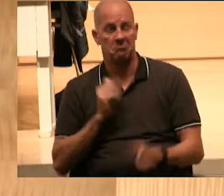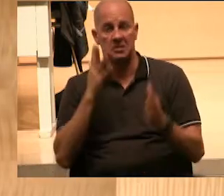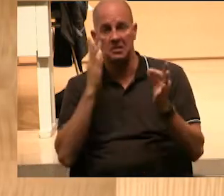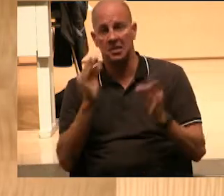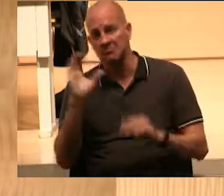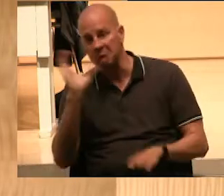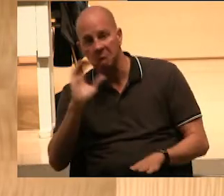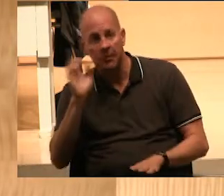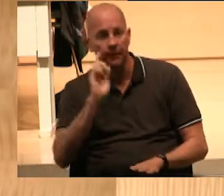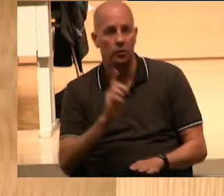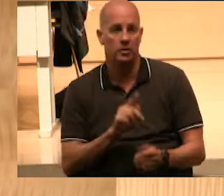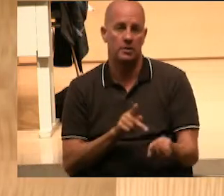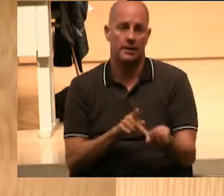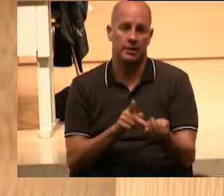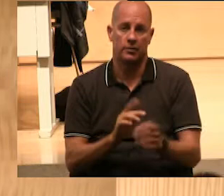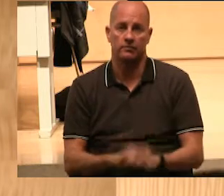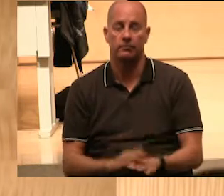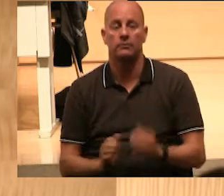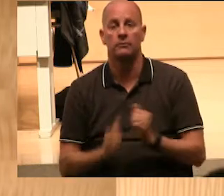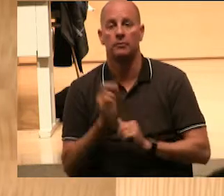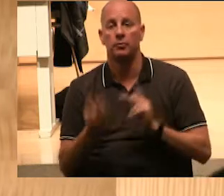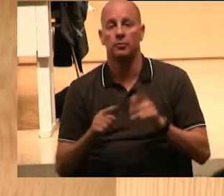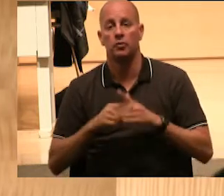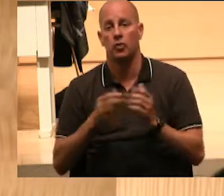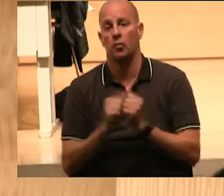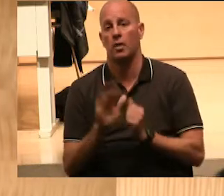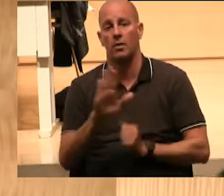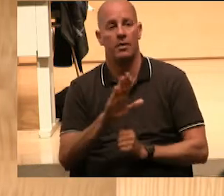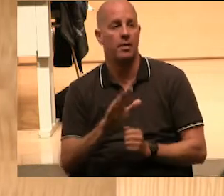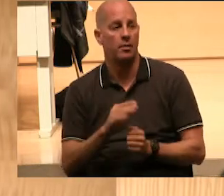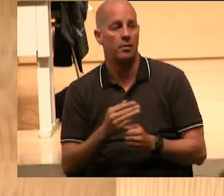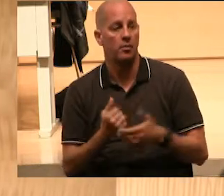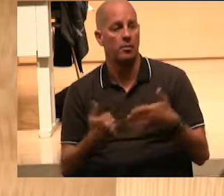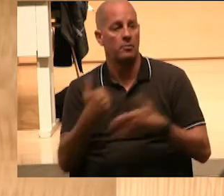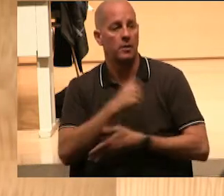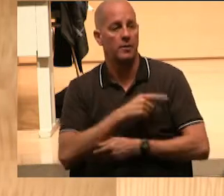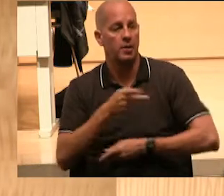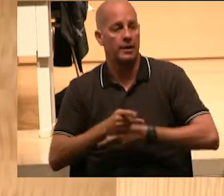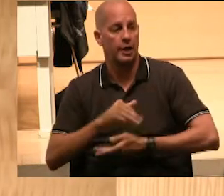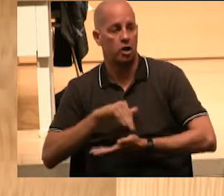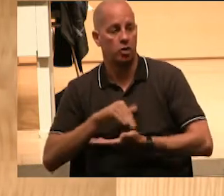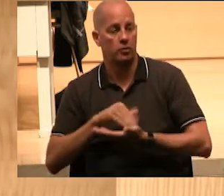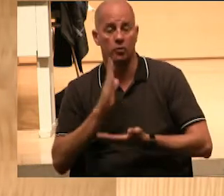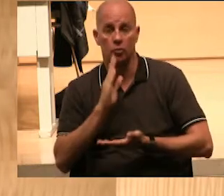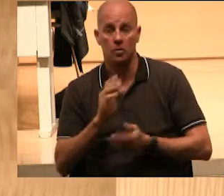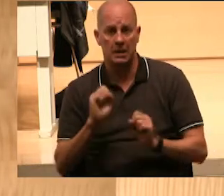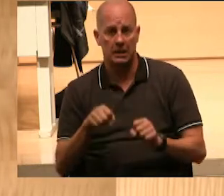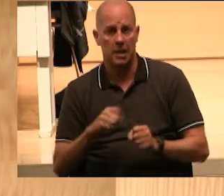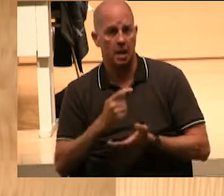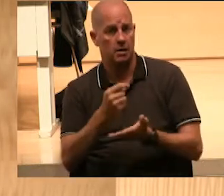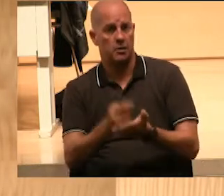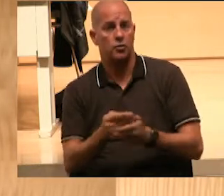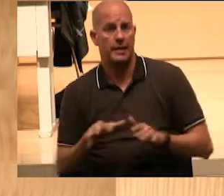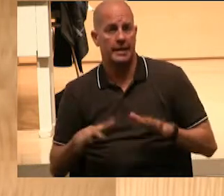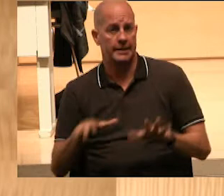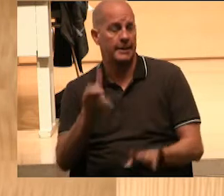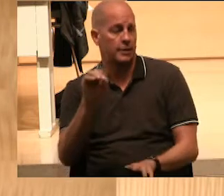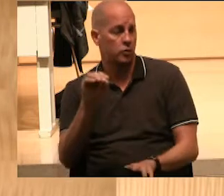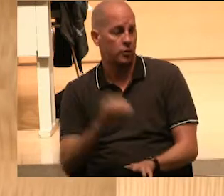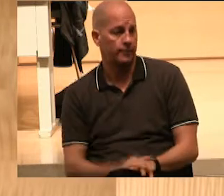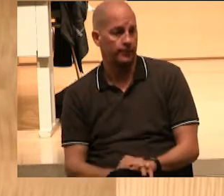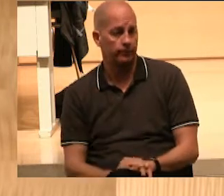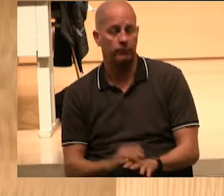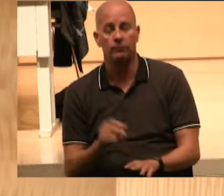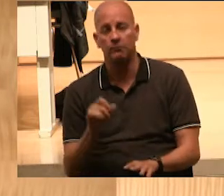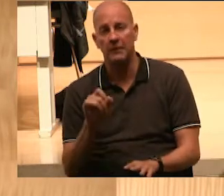psychiatrist. But many people will first go to their primary care providers, who can definitely treat anxiety disorders, especially more